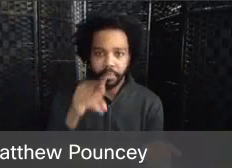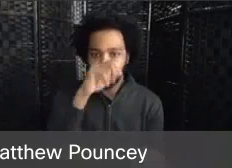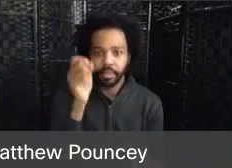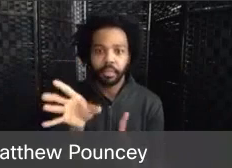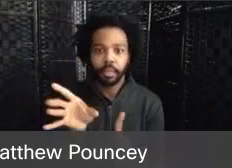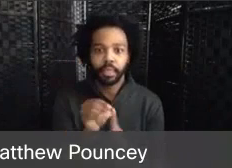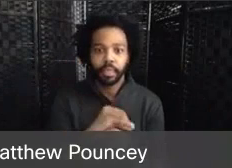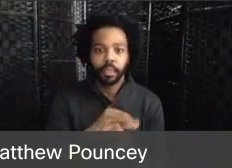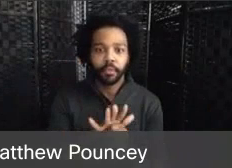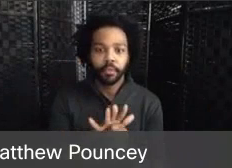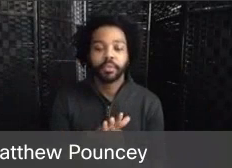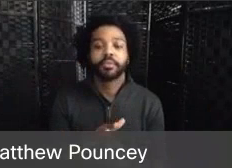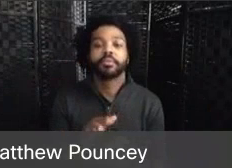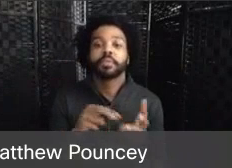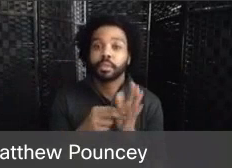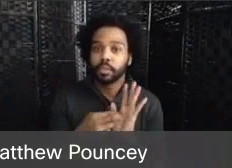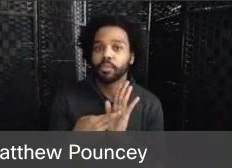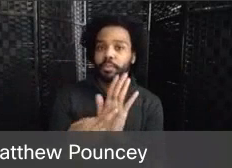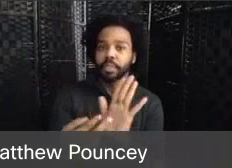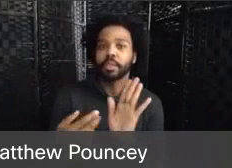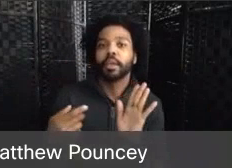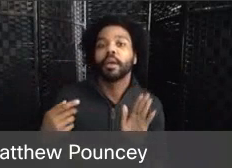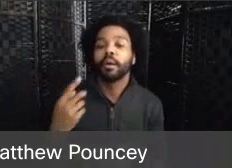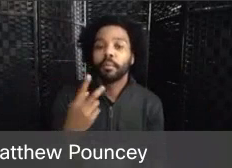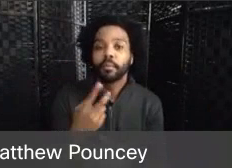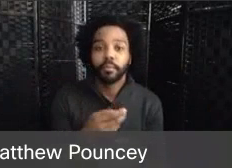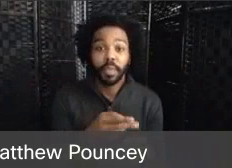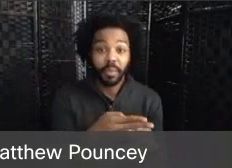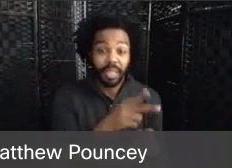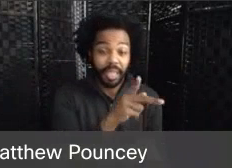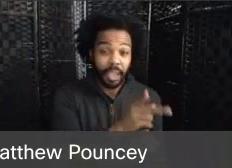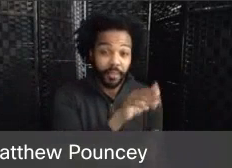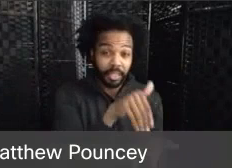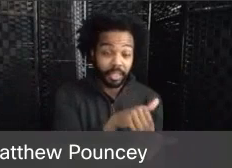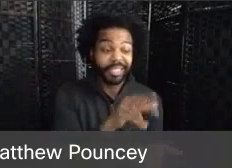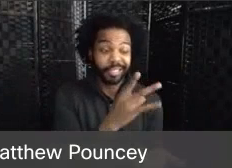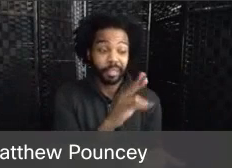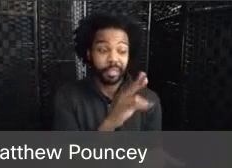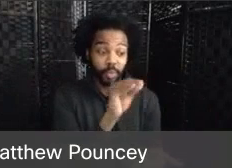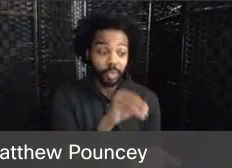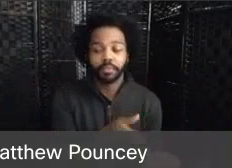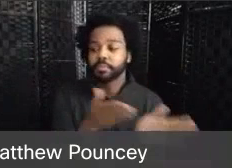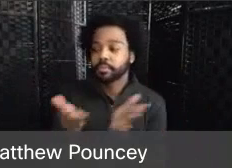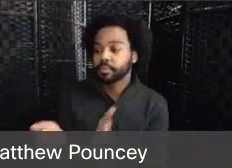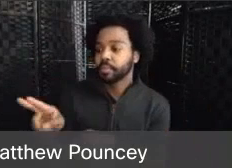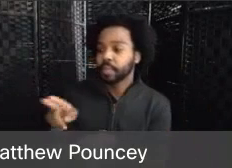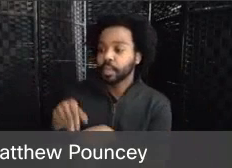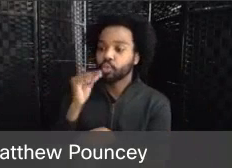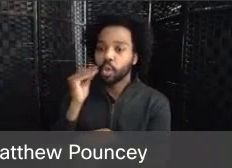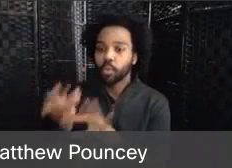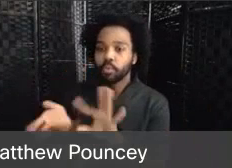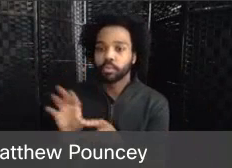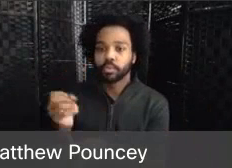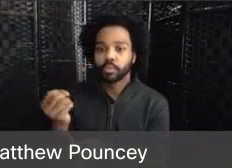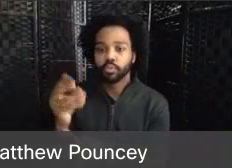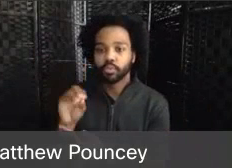which represents in intermediate care facilities 17%, in natural homes 12%,